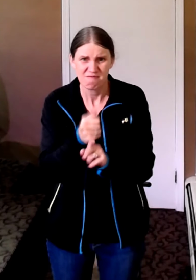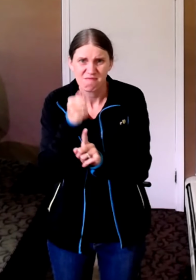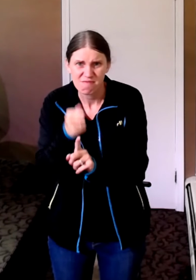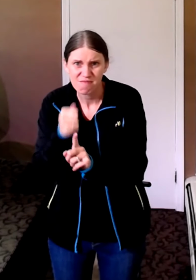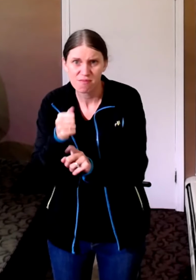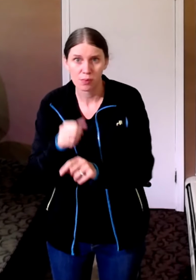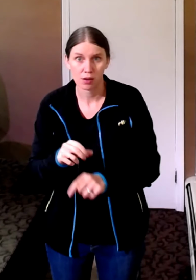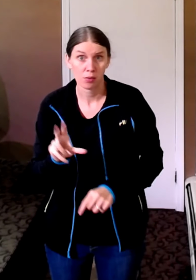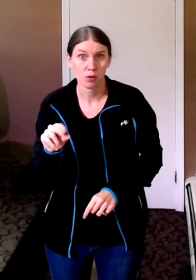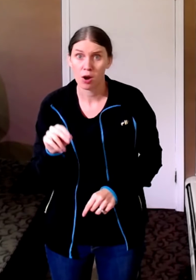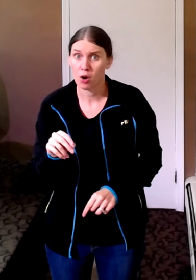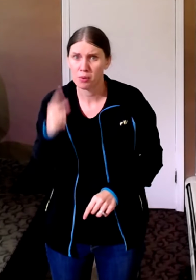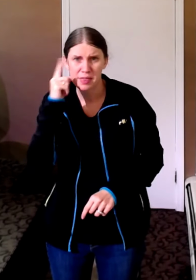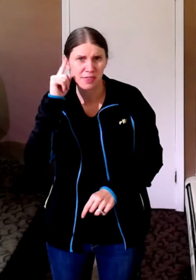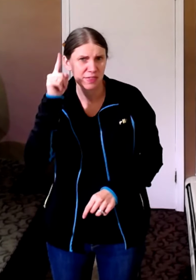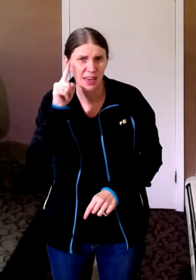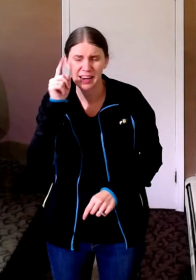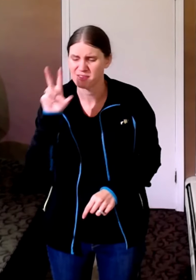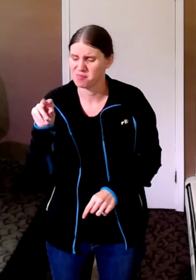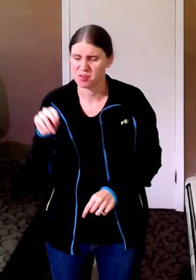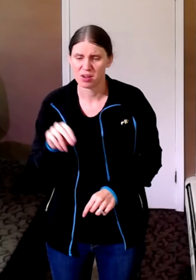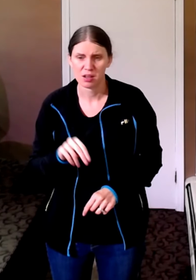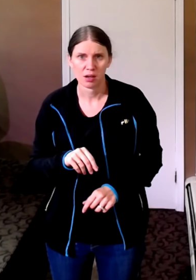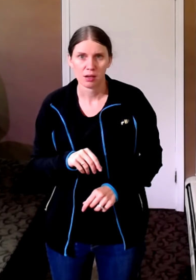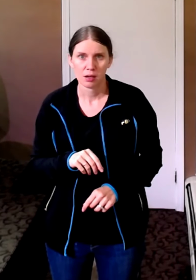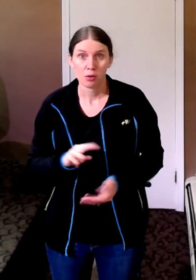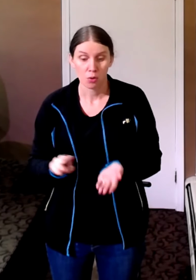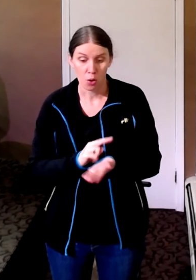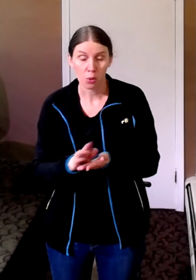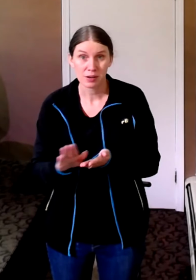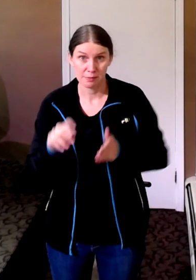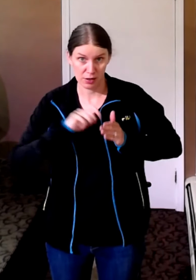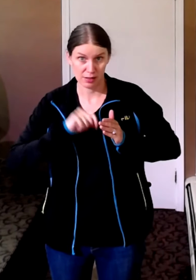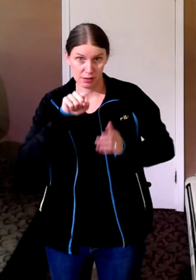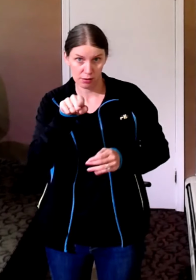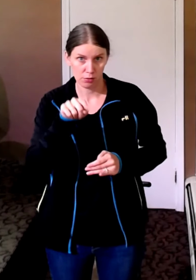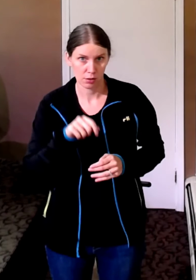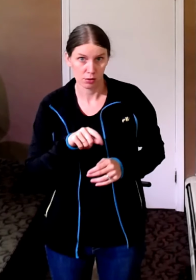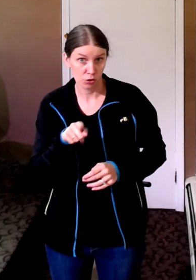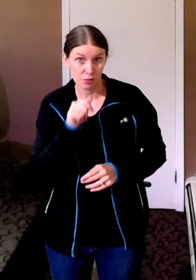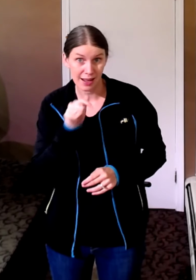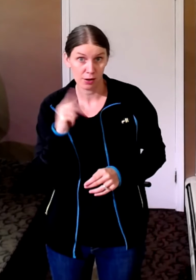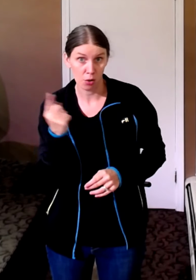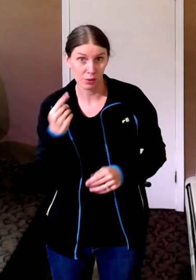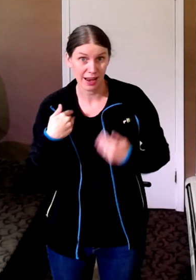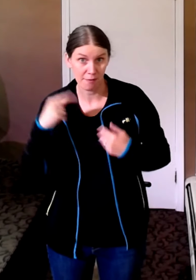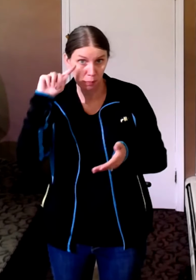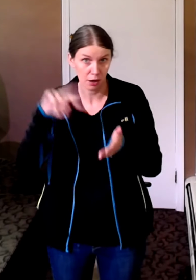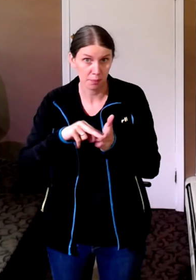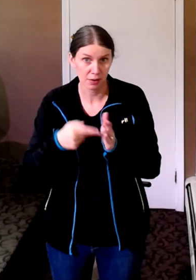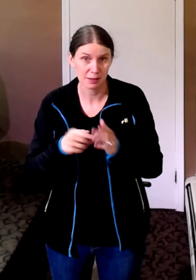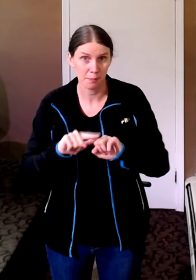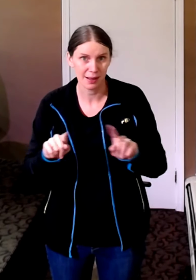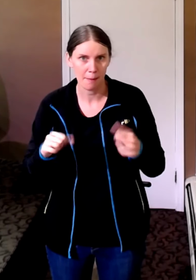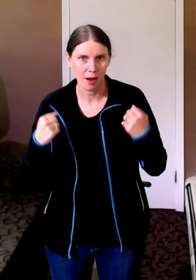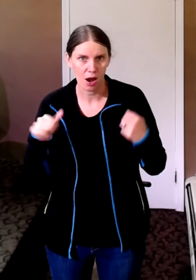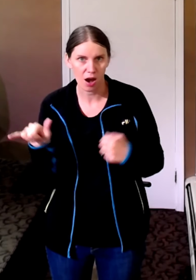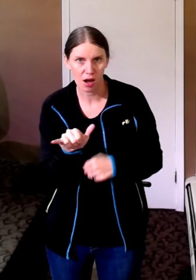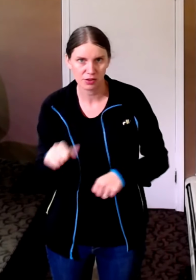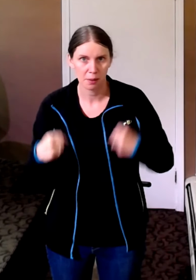never enter your mind, because with Christ Jesus, with the Holy Spirit in you, you not only have purpose, but you have